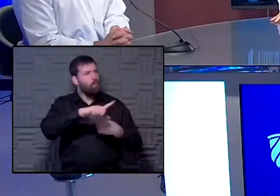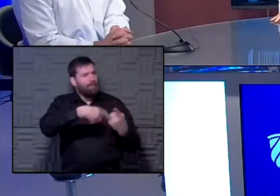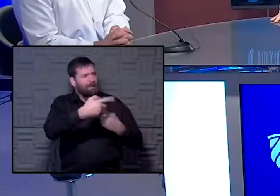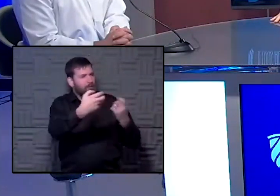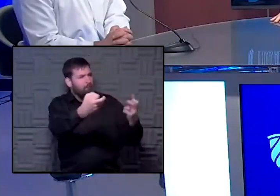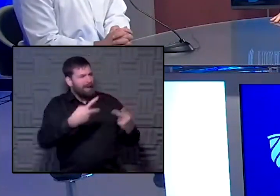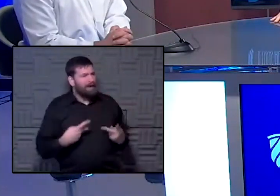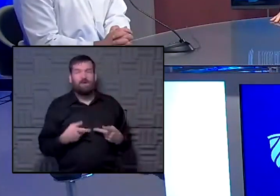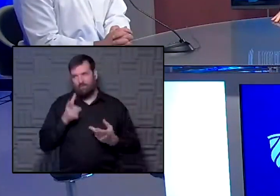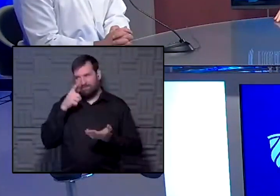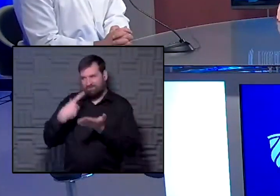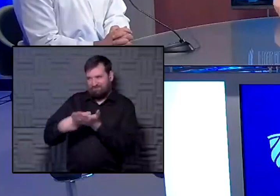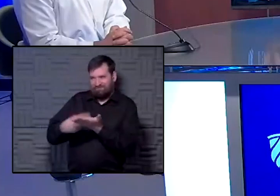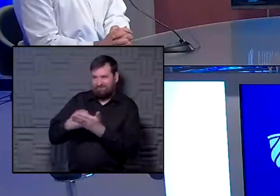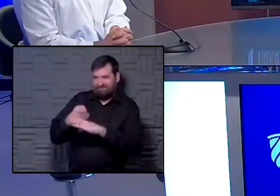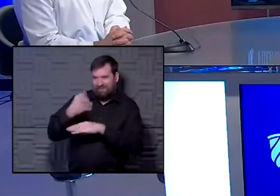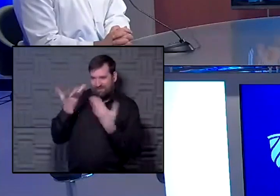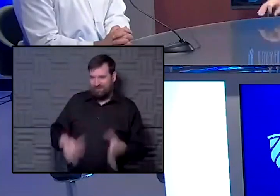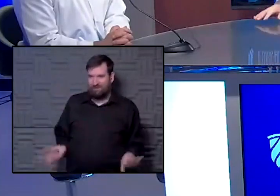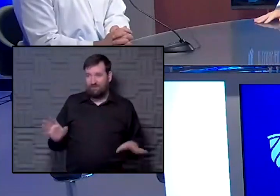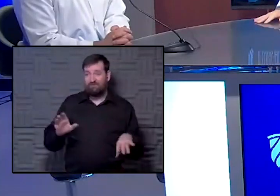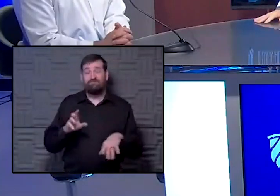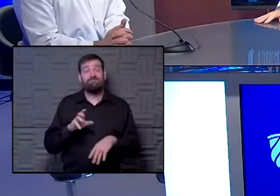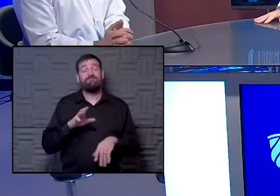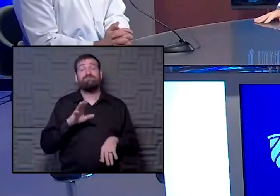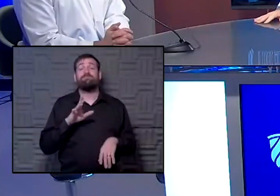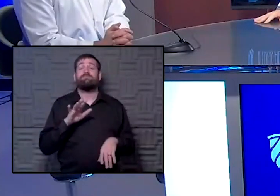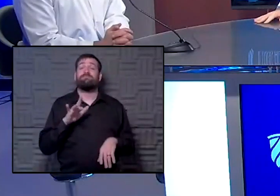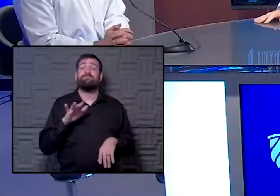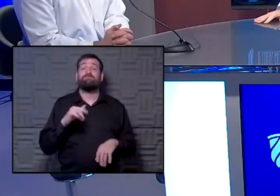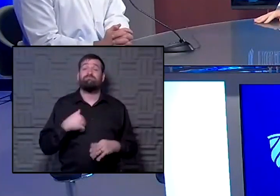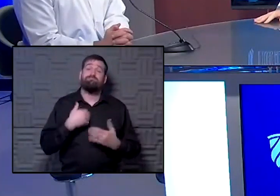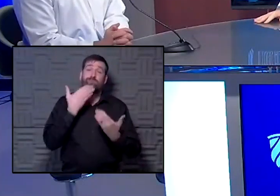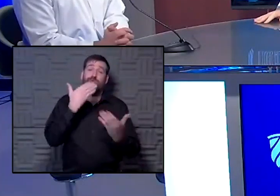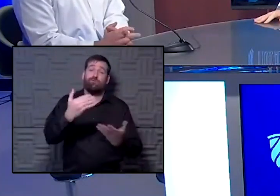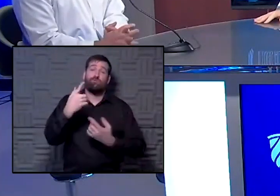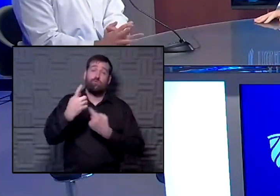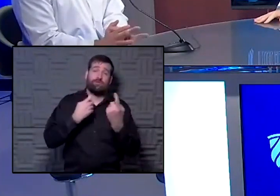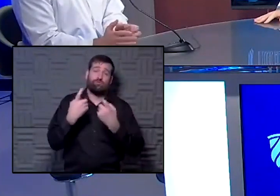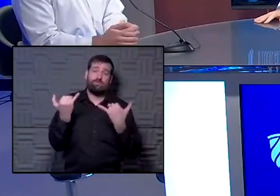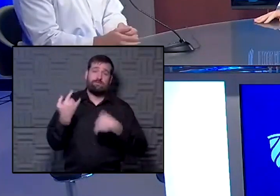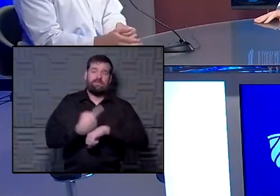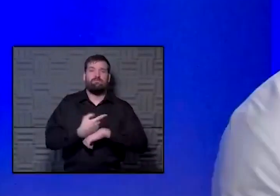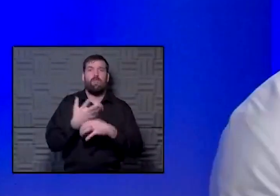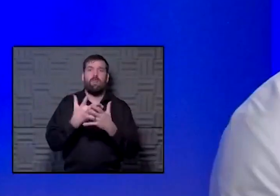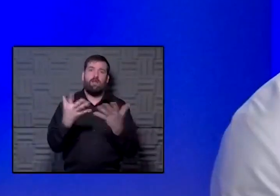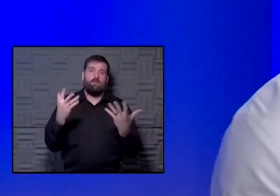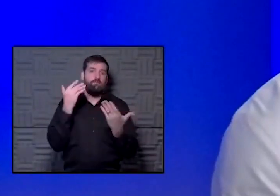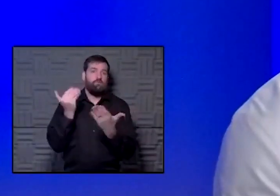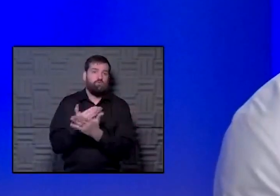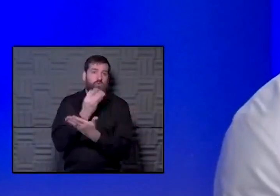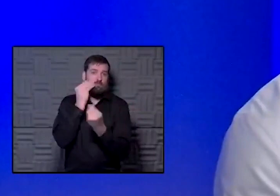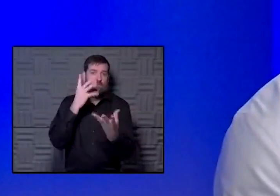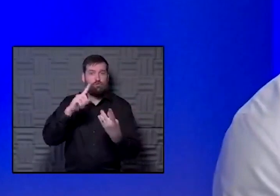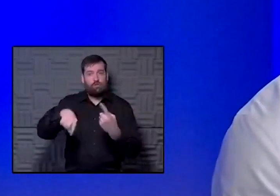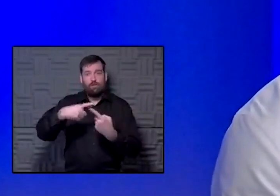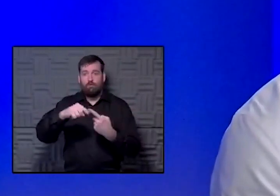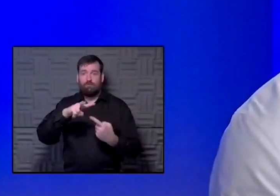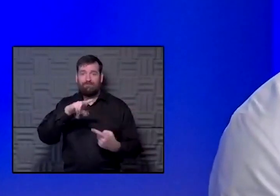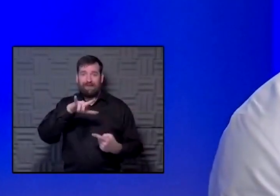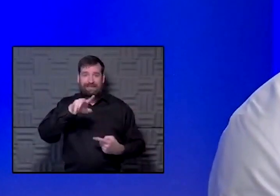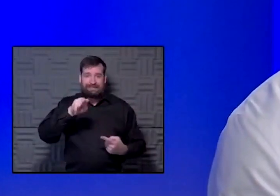I'm going to talk to you about that after the update. Yeah, I think there were good questions today. There's been a lot of new information about